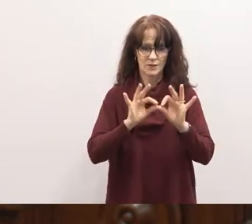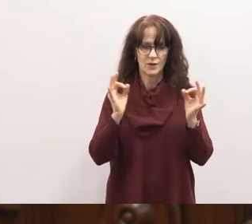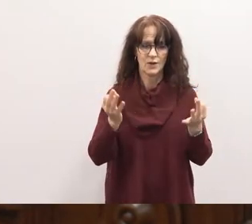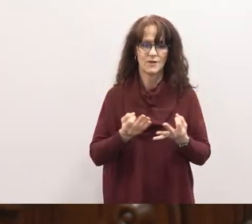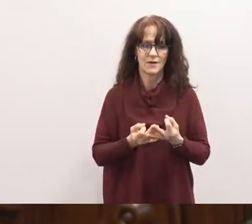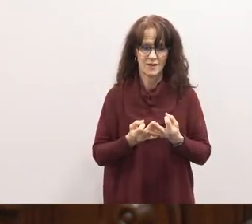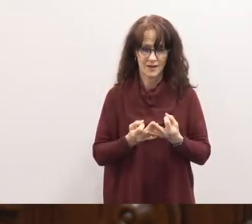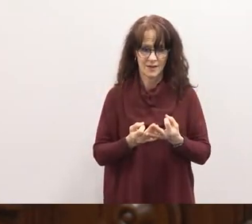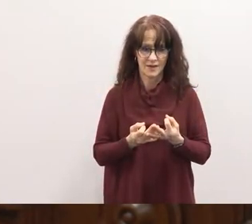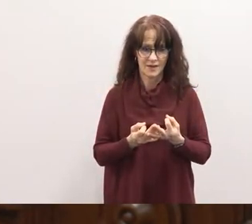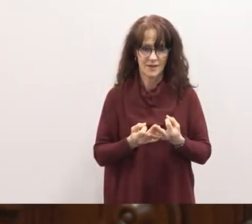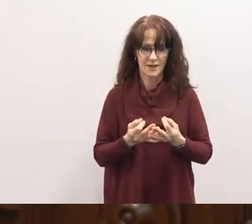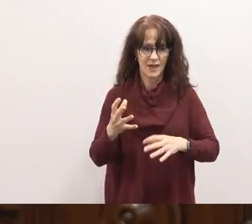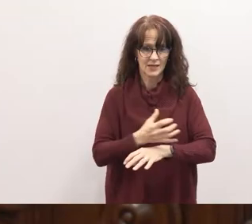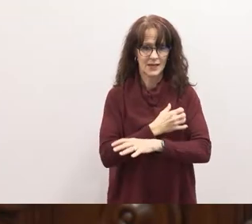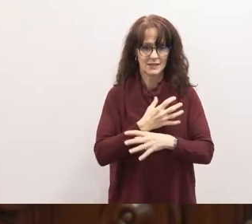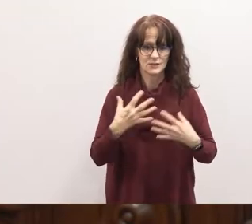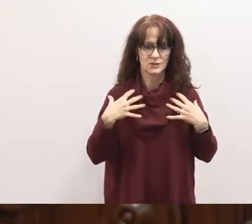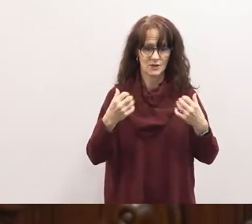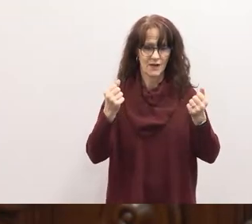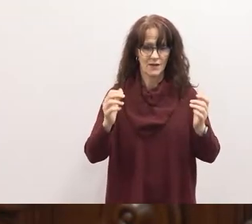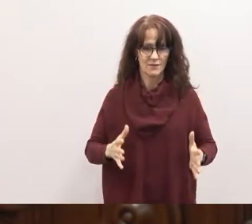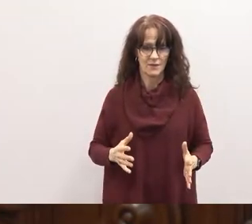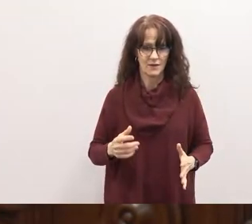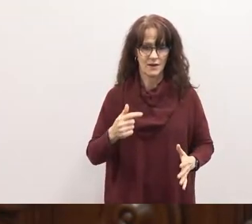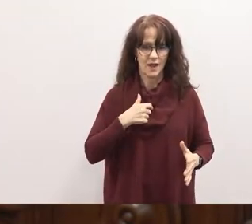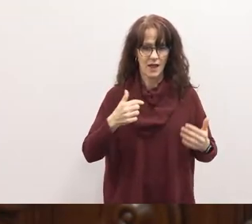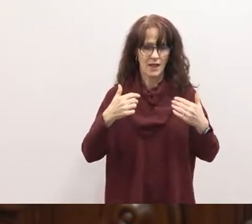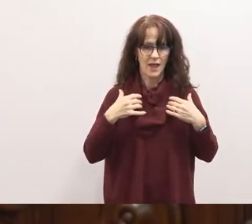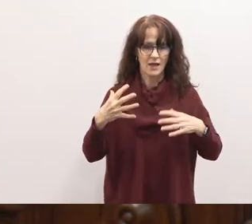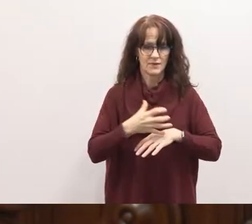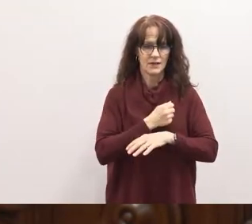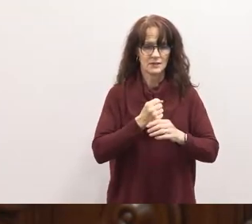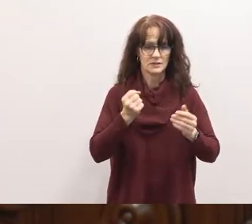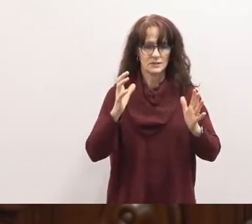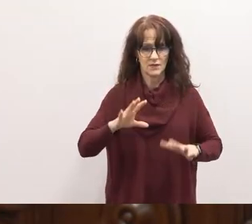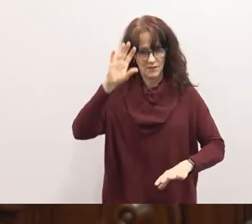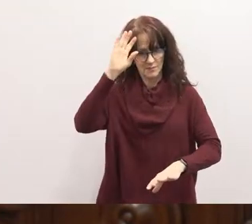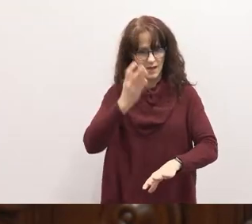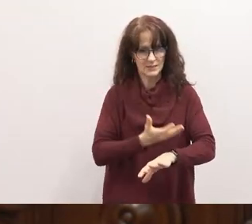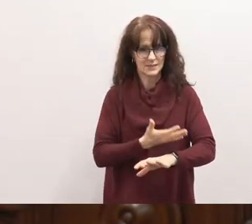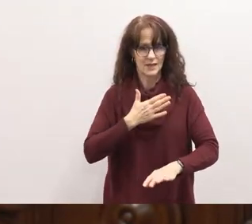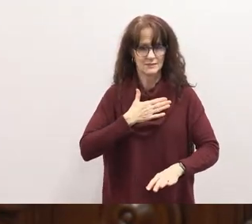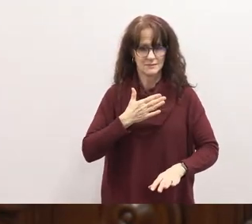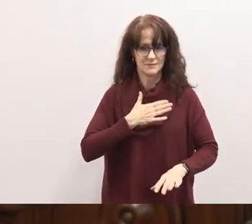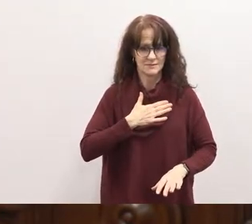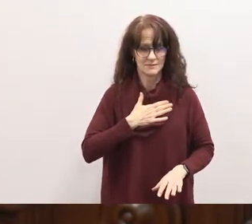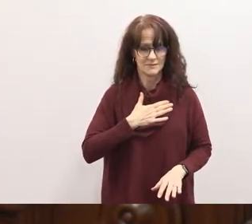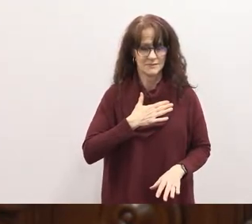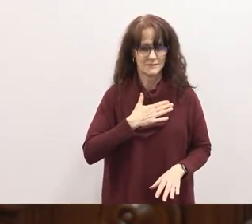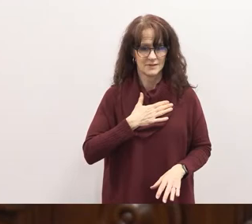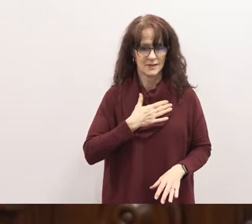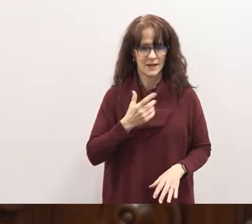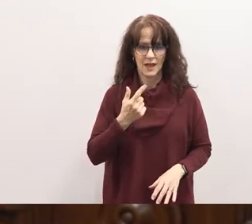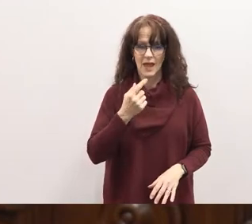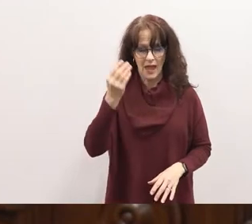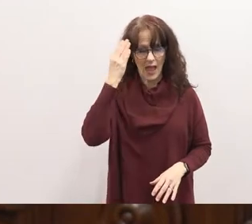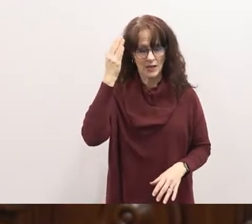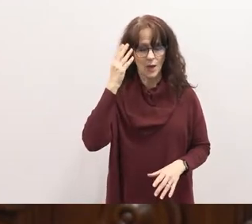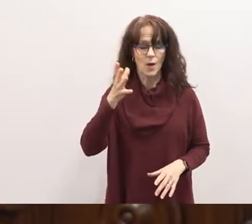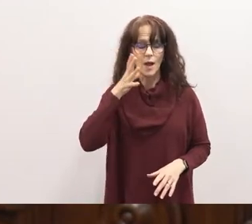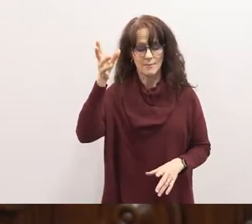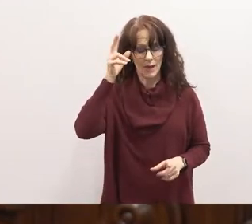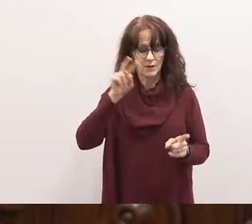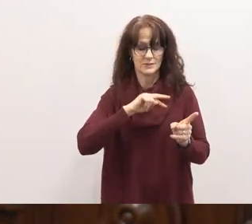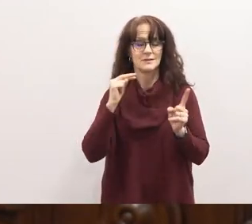family, you are a cancer survivor. I have a cancer survivor, my son, so I can tell you from a parent's